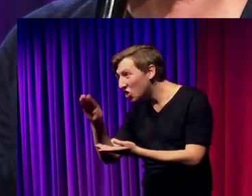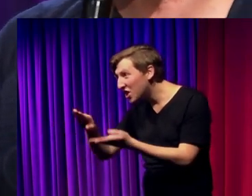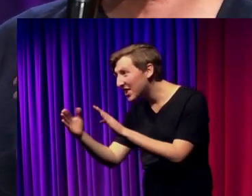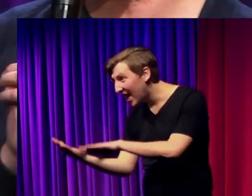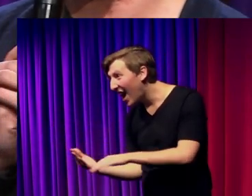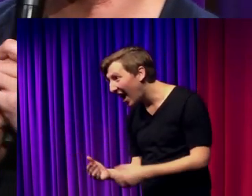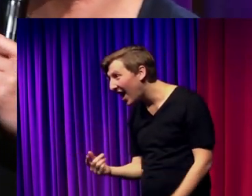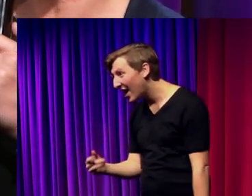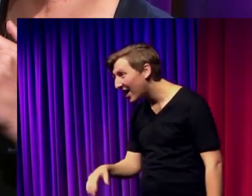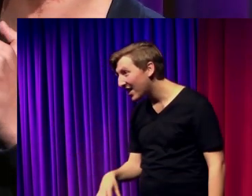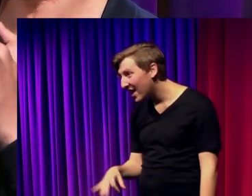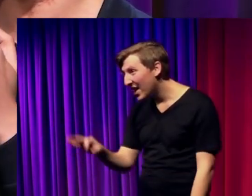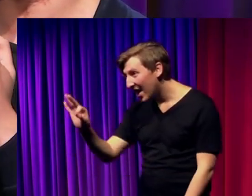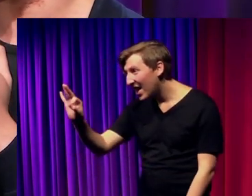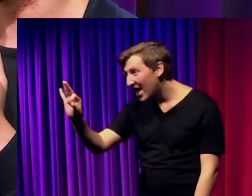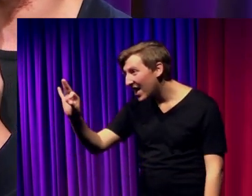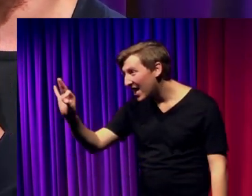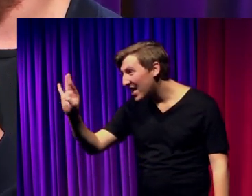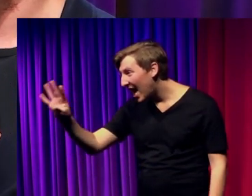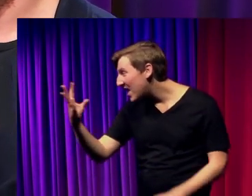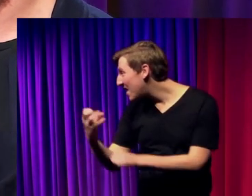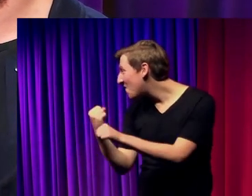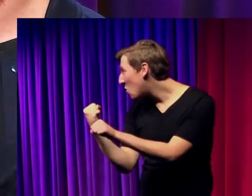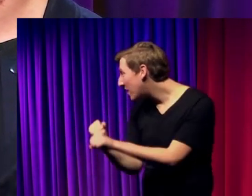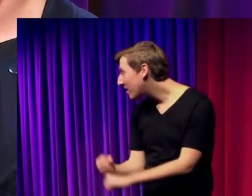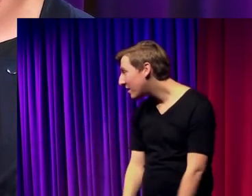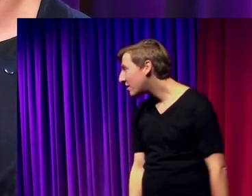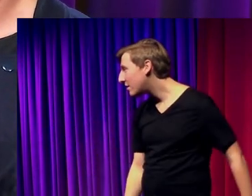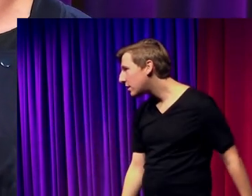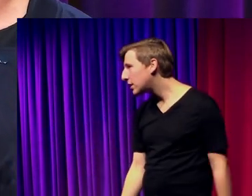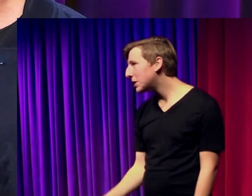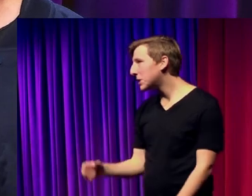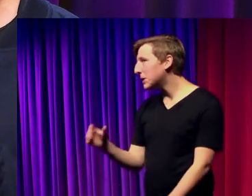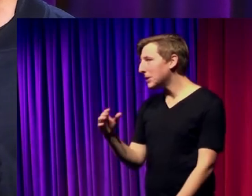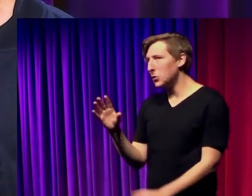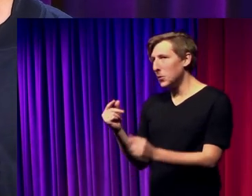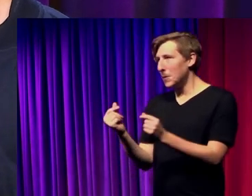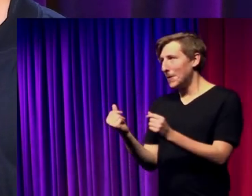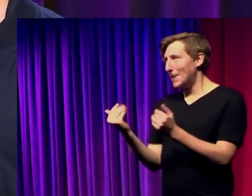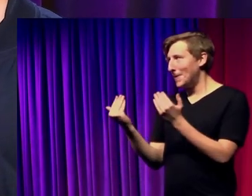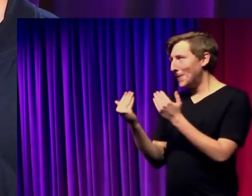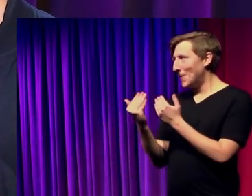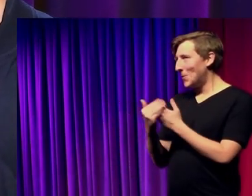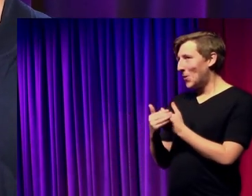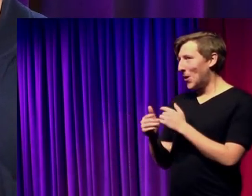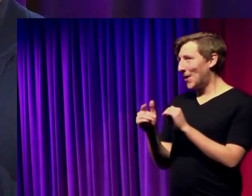Anyway, let's shift from that to something more whimsical.